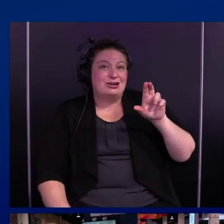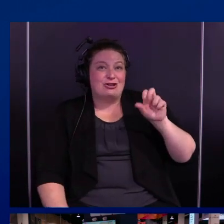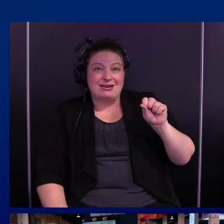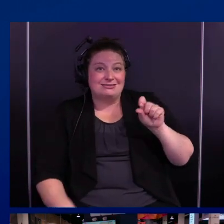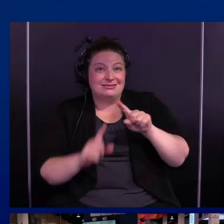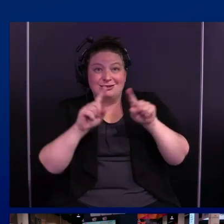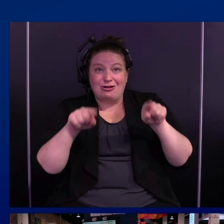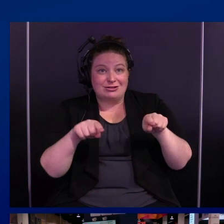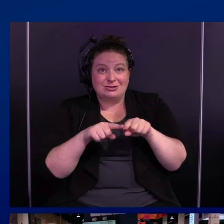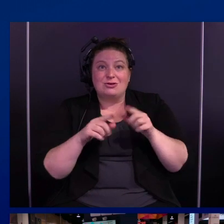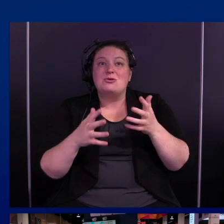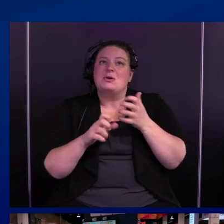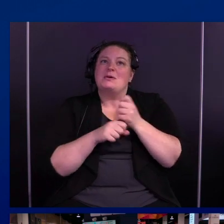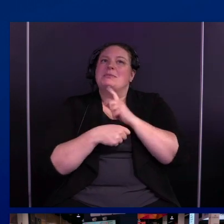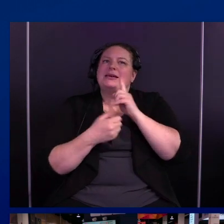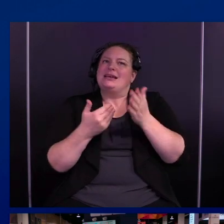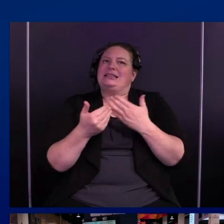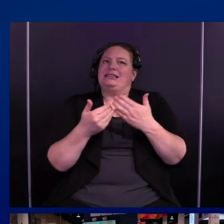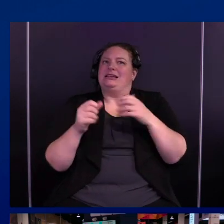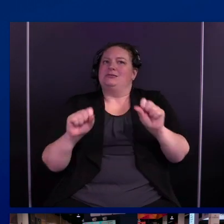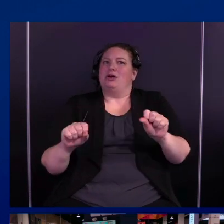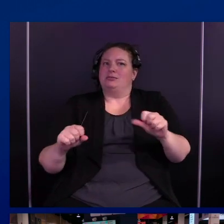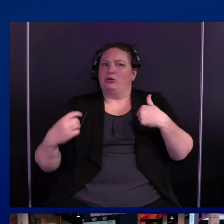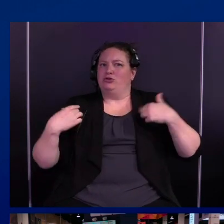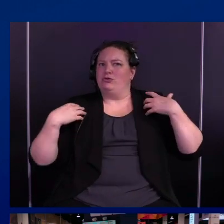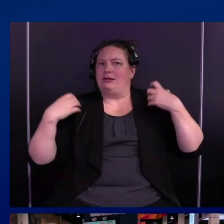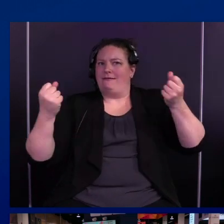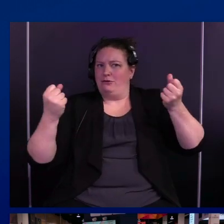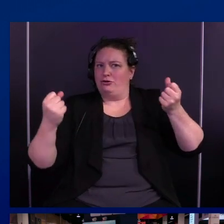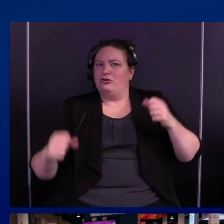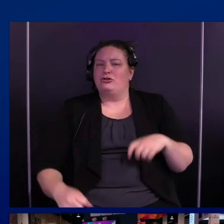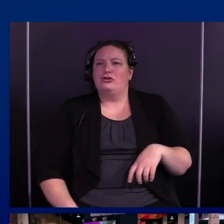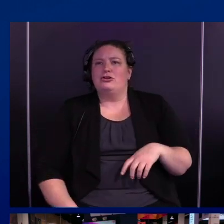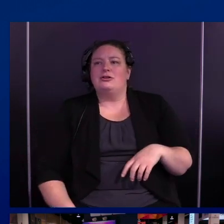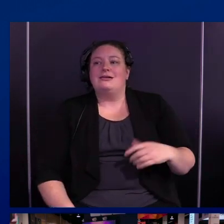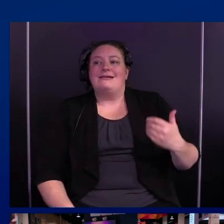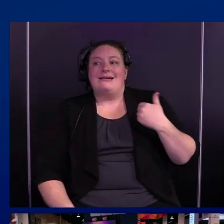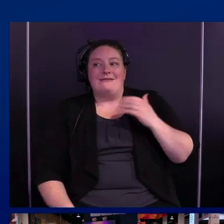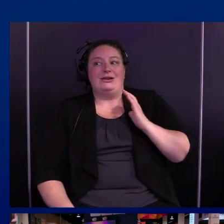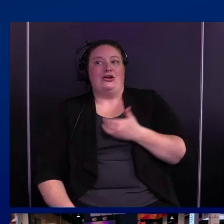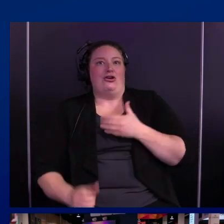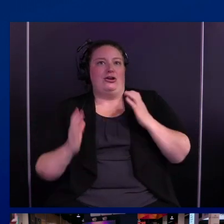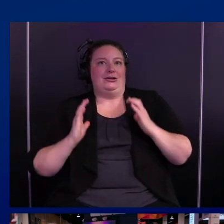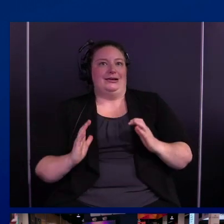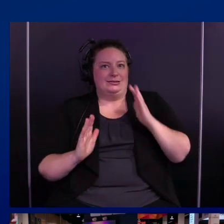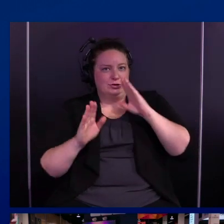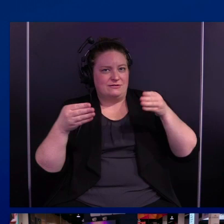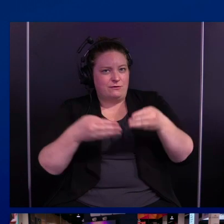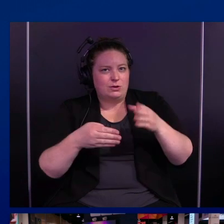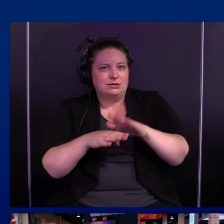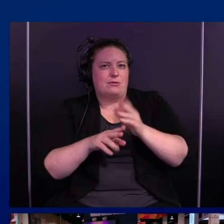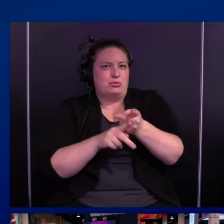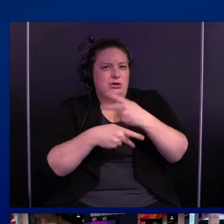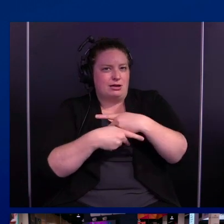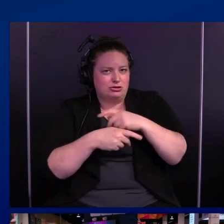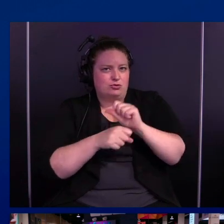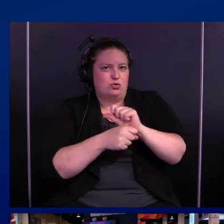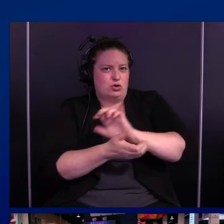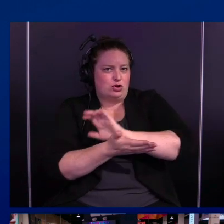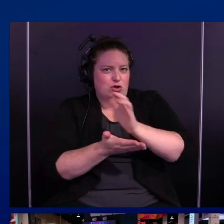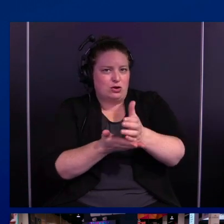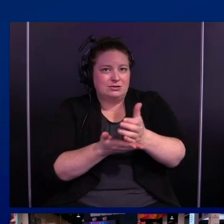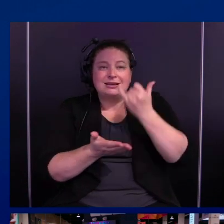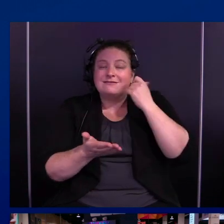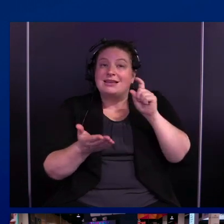wanted to make it as easy as possible to recover, having our customers focusing on their production workloads, and whenever they need